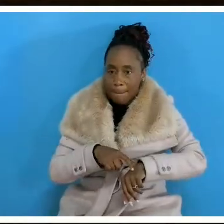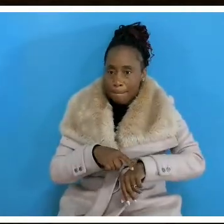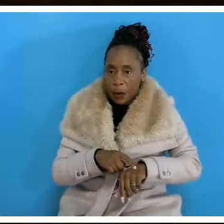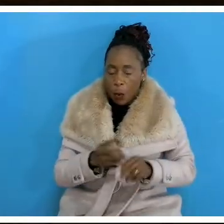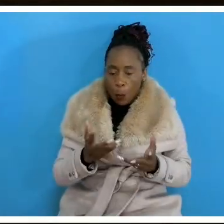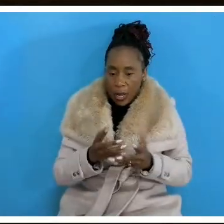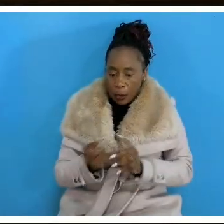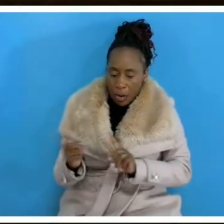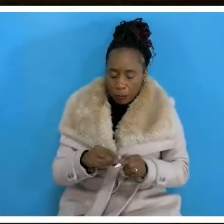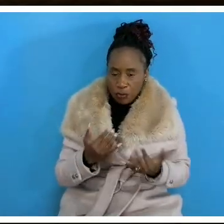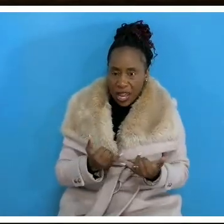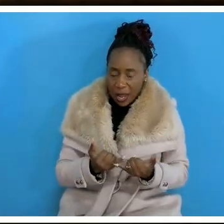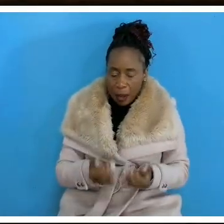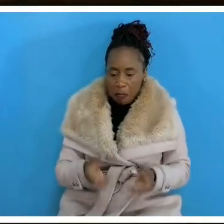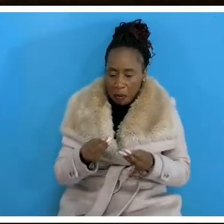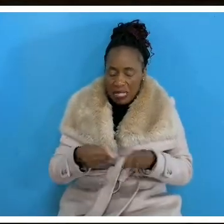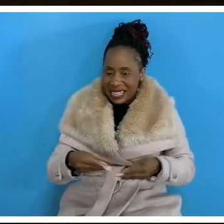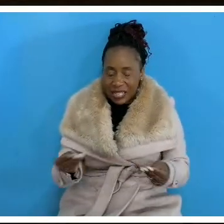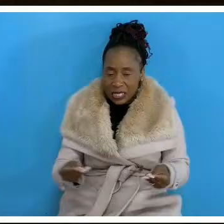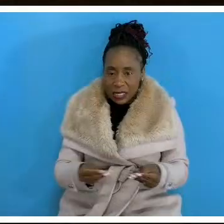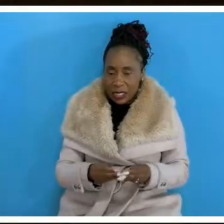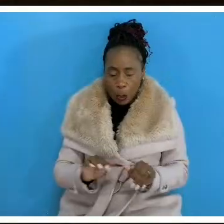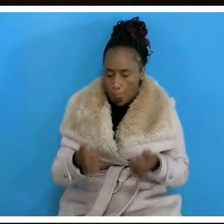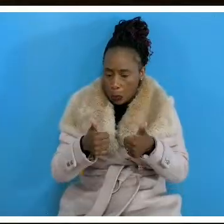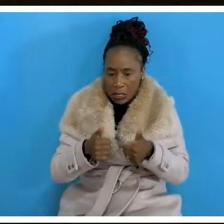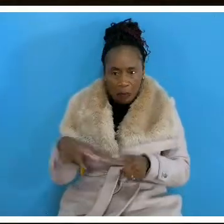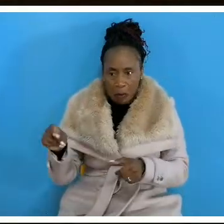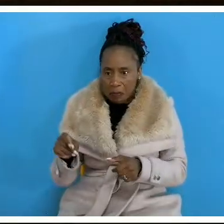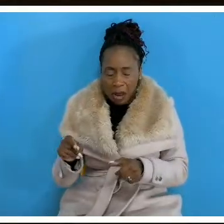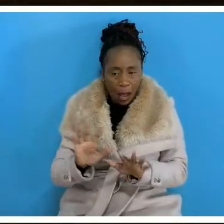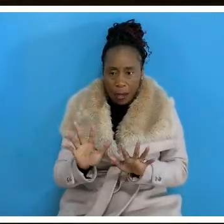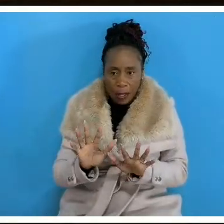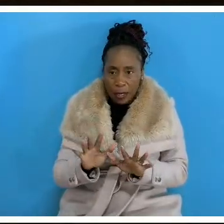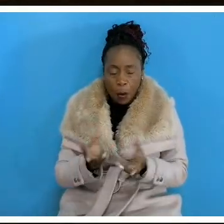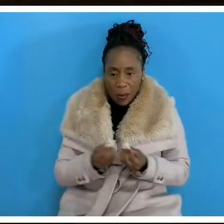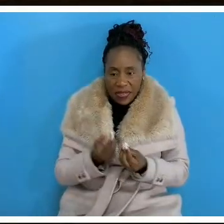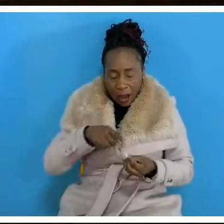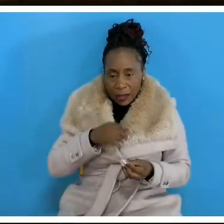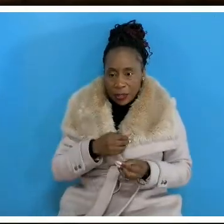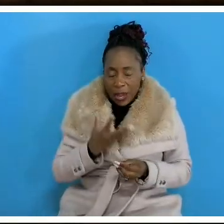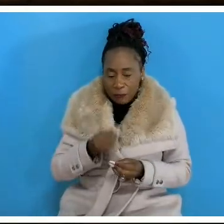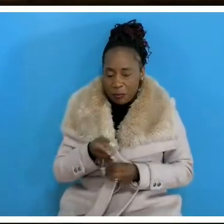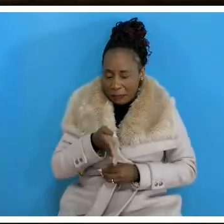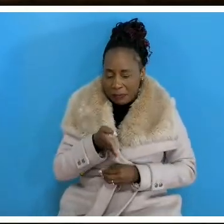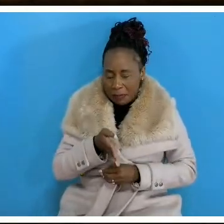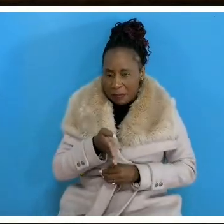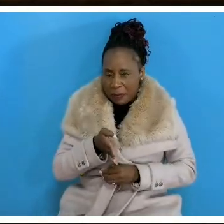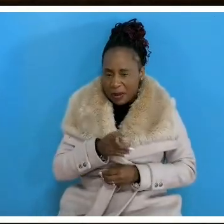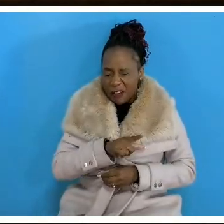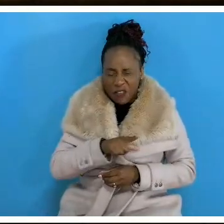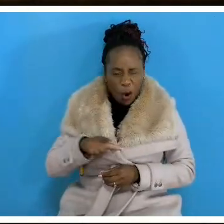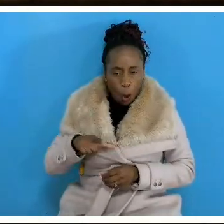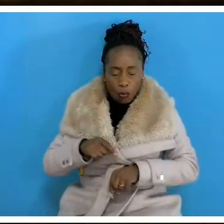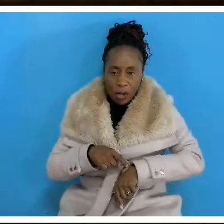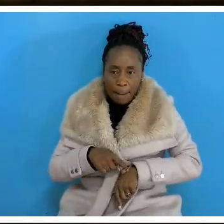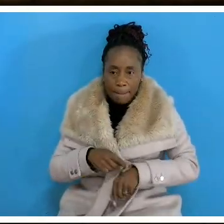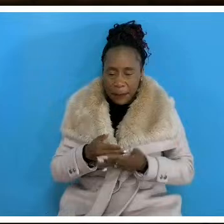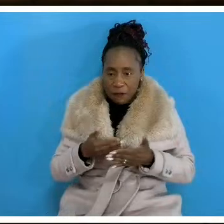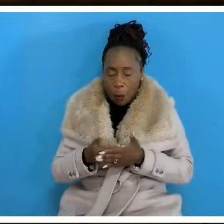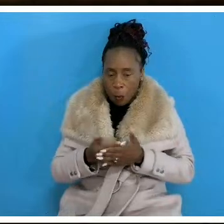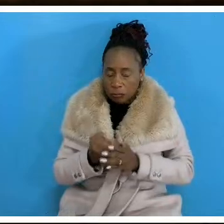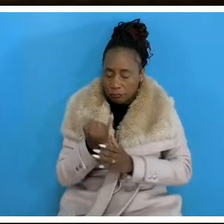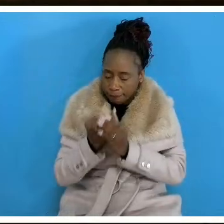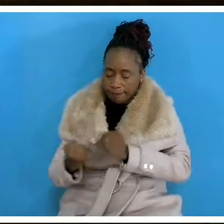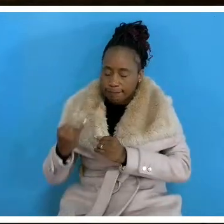come in today, get services, and then you are good, and then you go. So with us, you have to be in for a very long time.